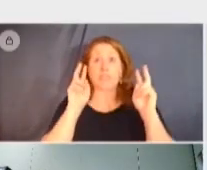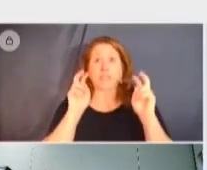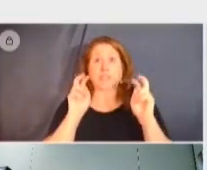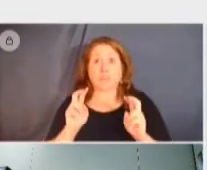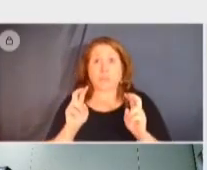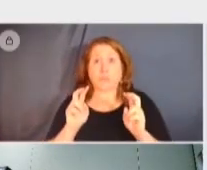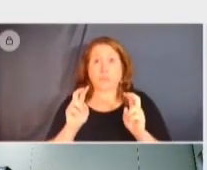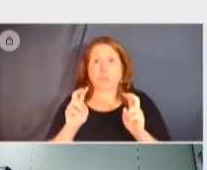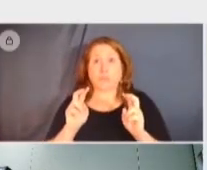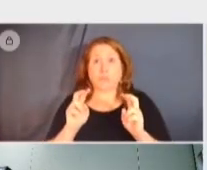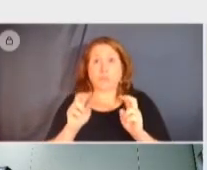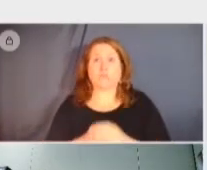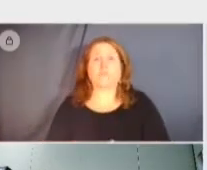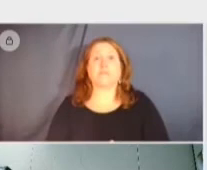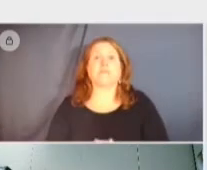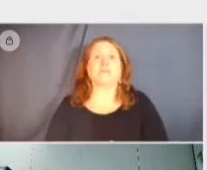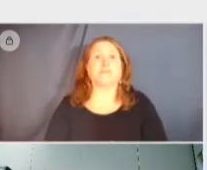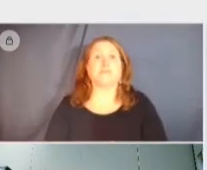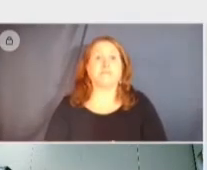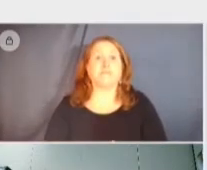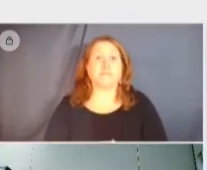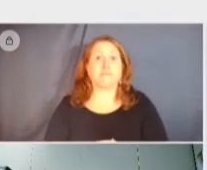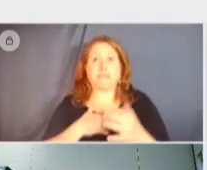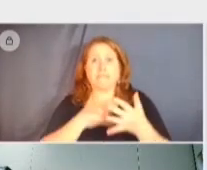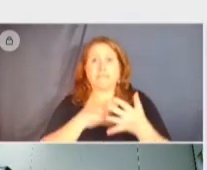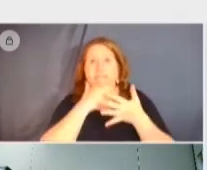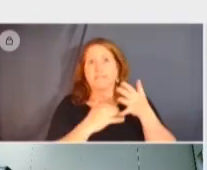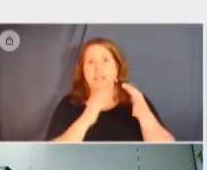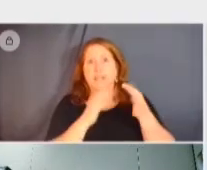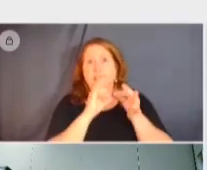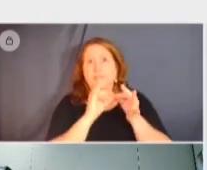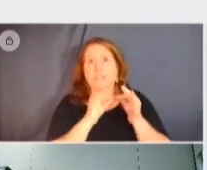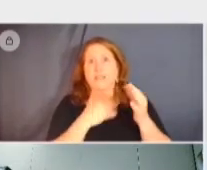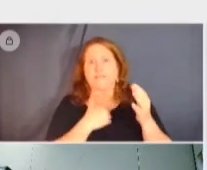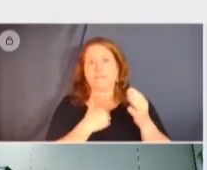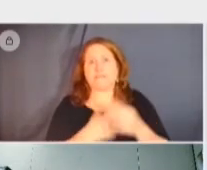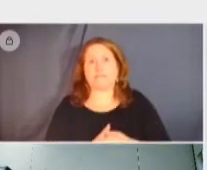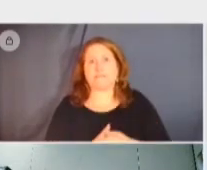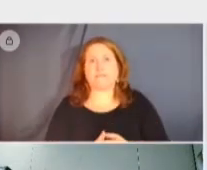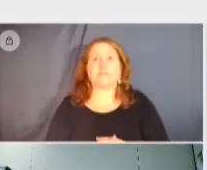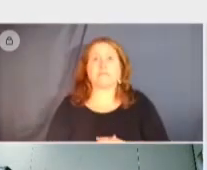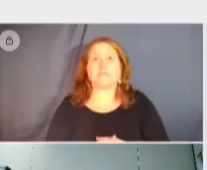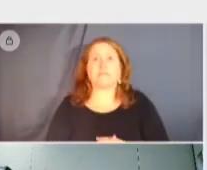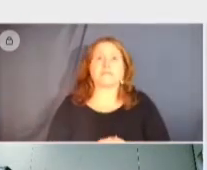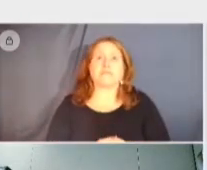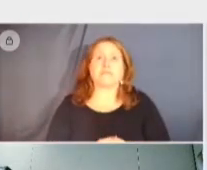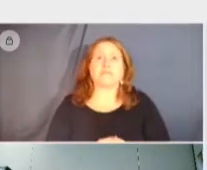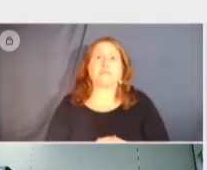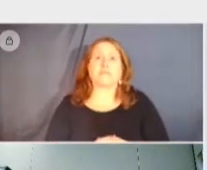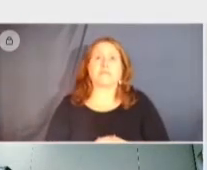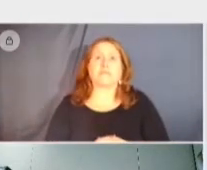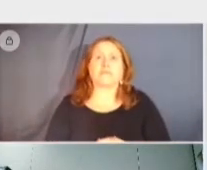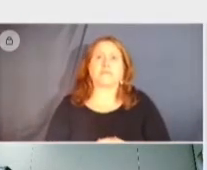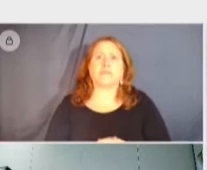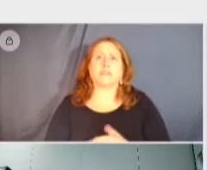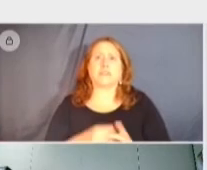but if Commissioner Kaczynski or Commissioner Cassell wants to go first, that's fine.